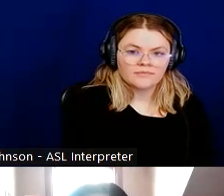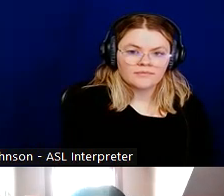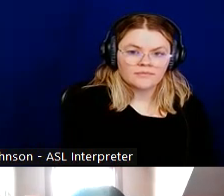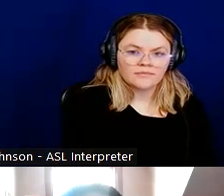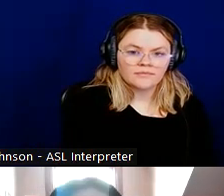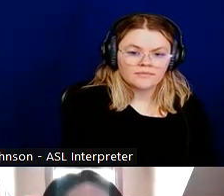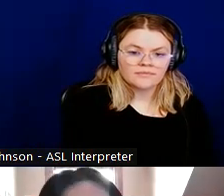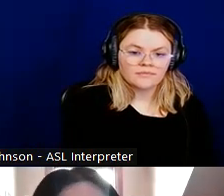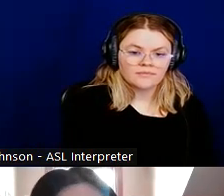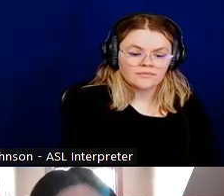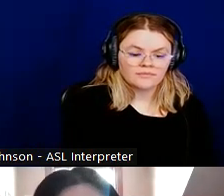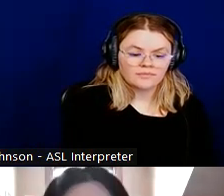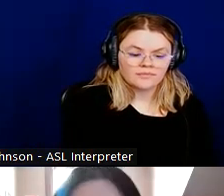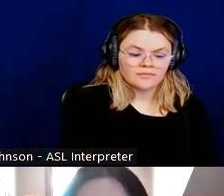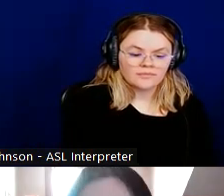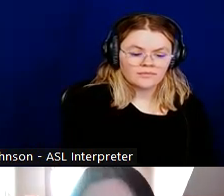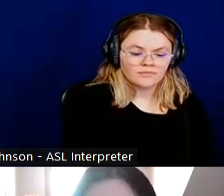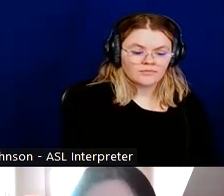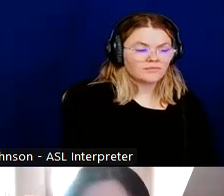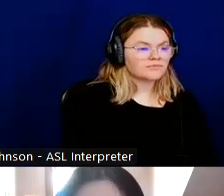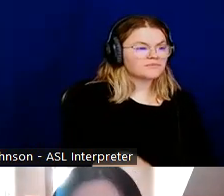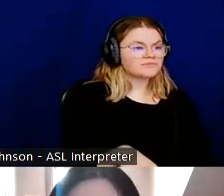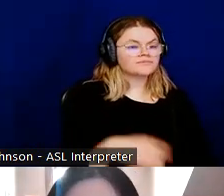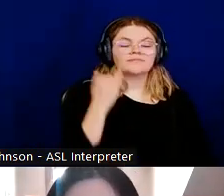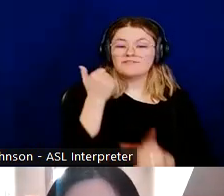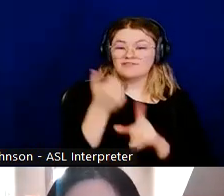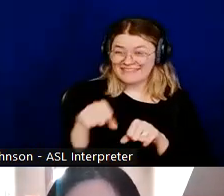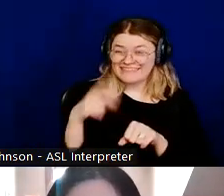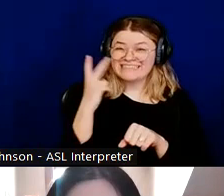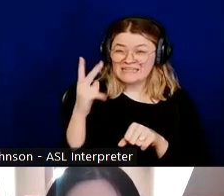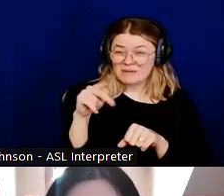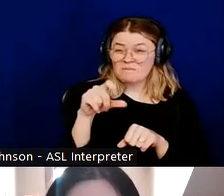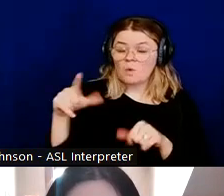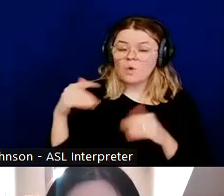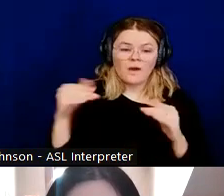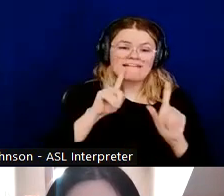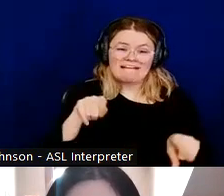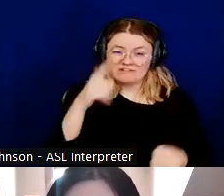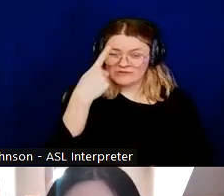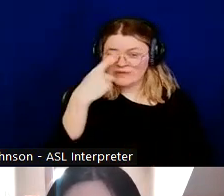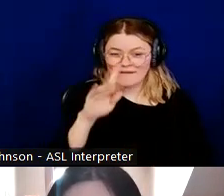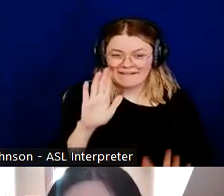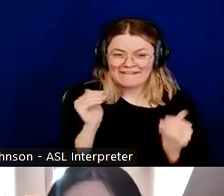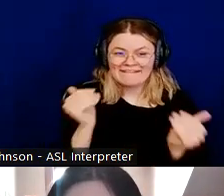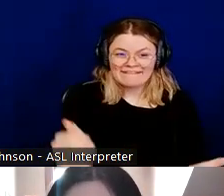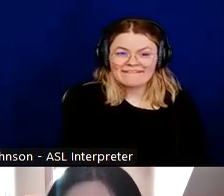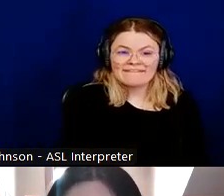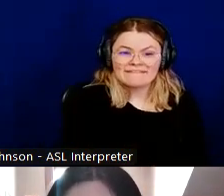So if you can, again, and if you can see the poll, please do take the poll for me. I highly appreciate it.